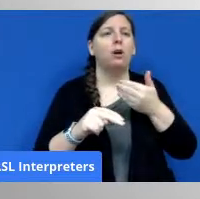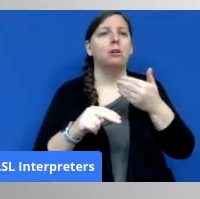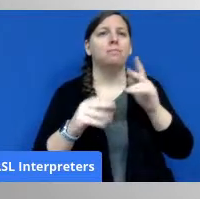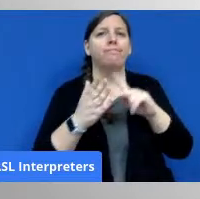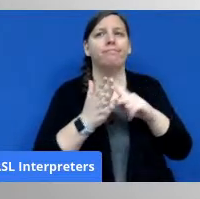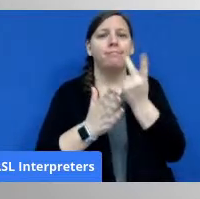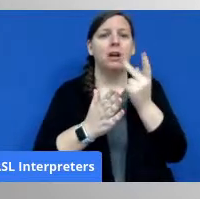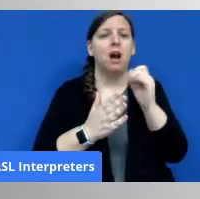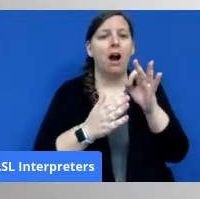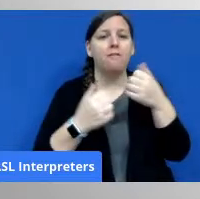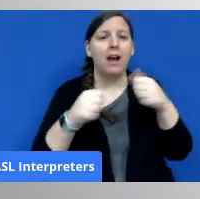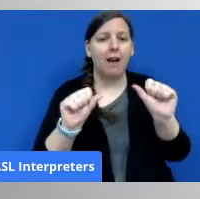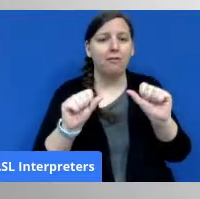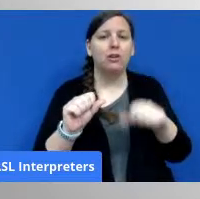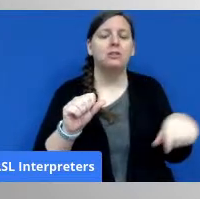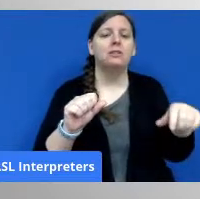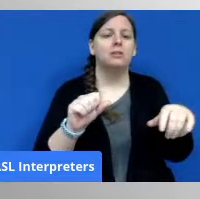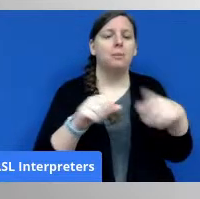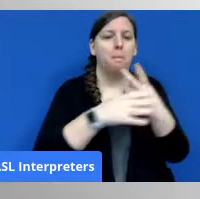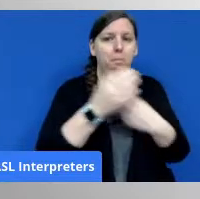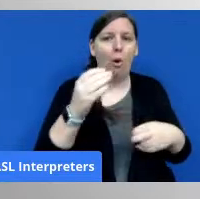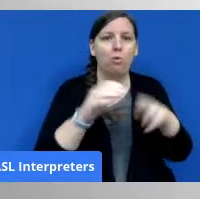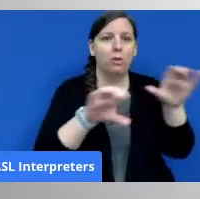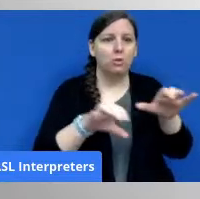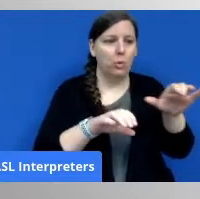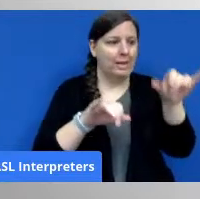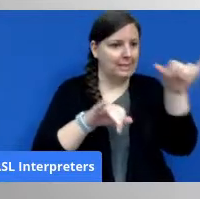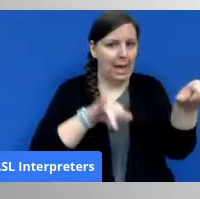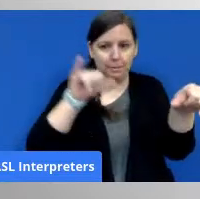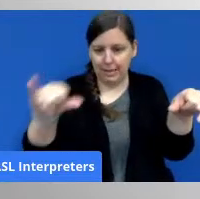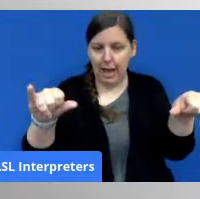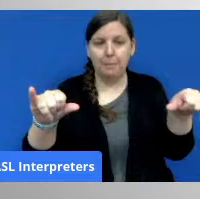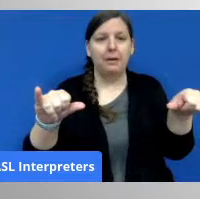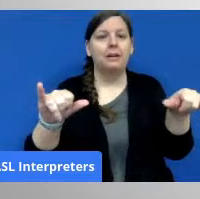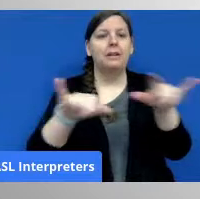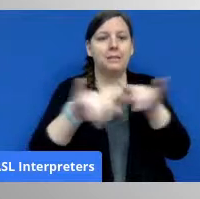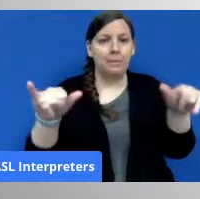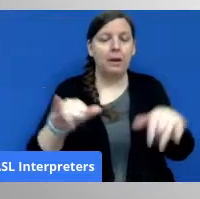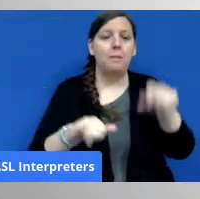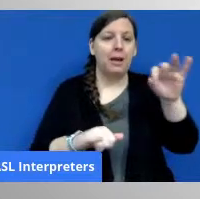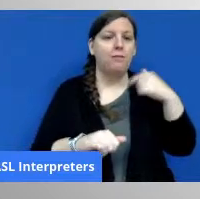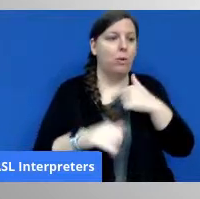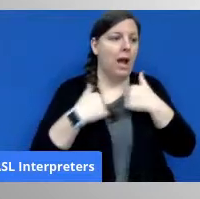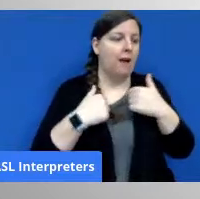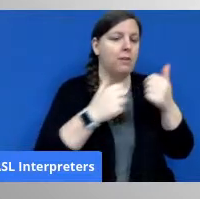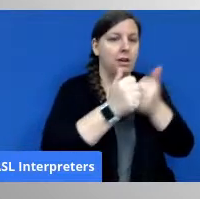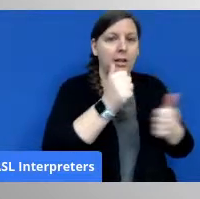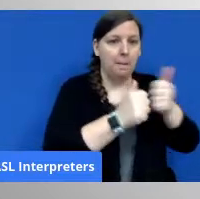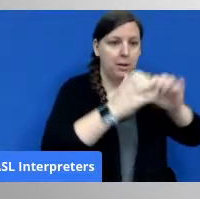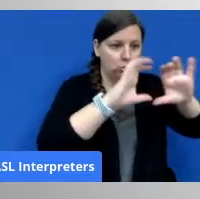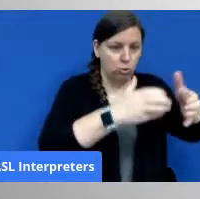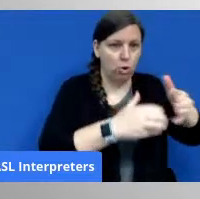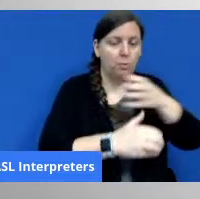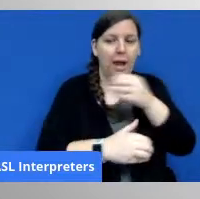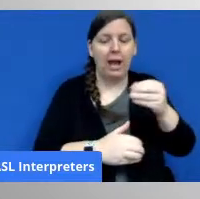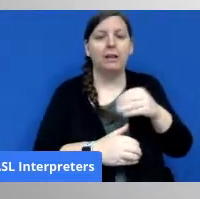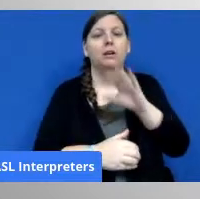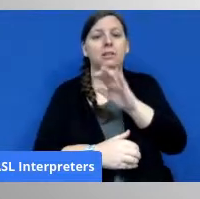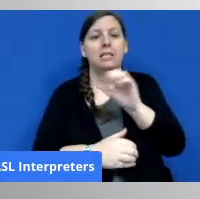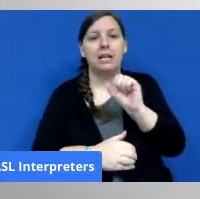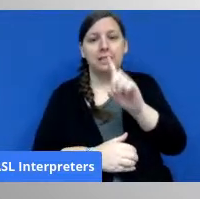collection arm of ACC Unified Government, and then also for Clark County School District, and also for the Wellbeing Project, like making sure that